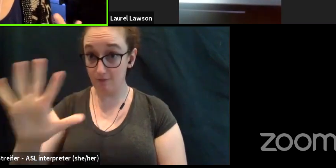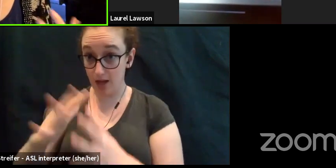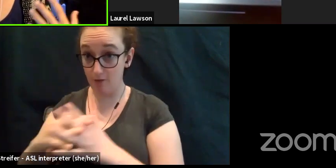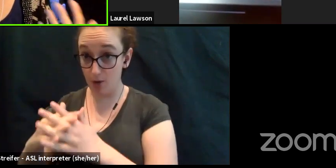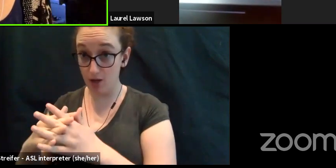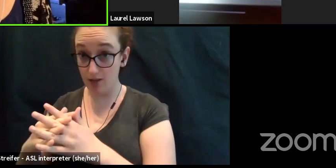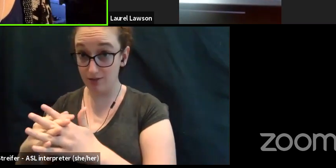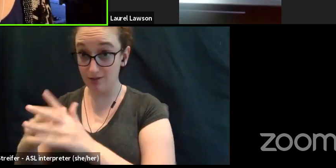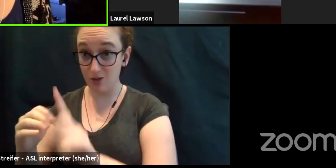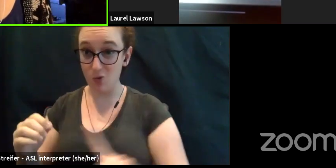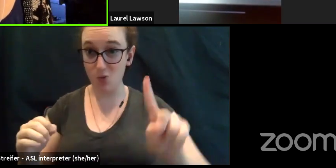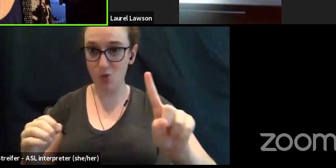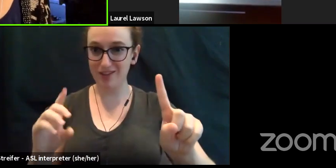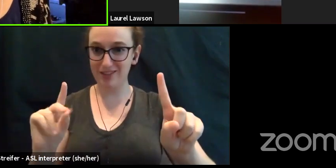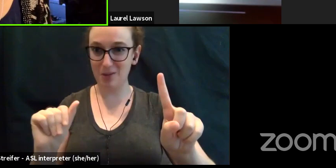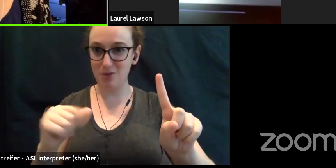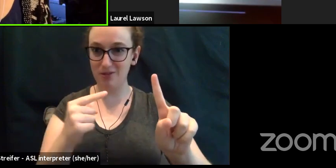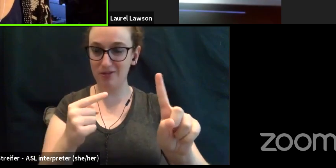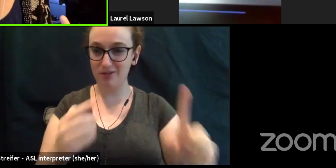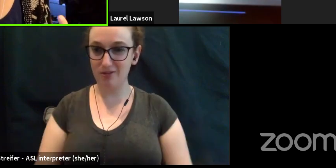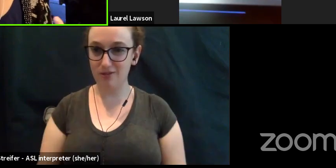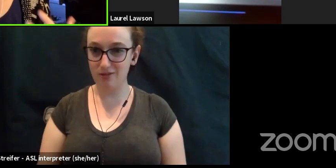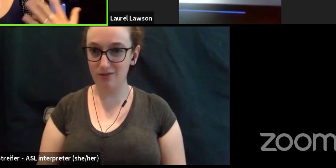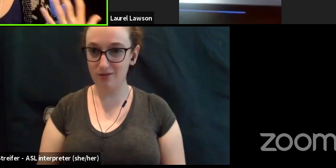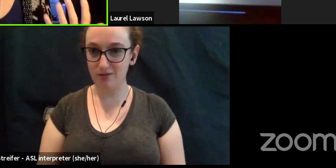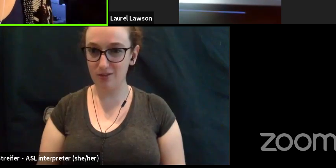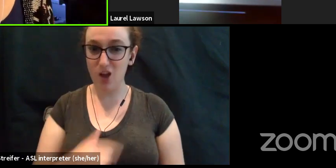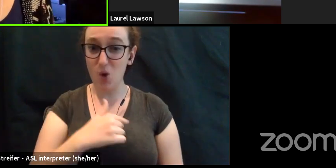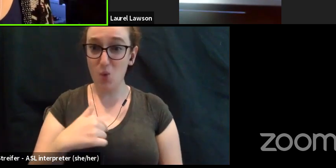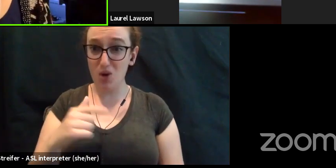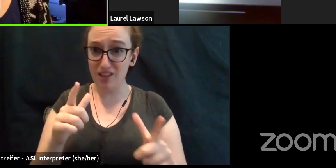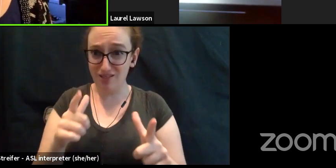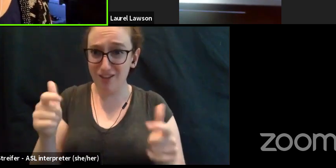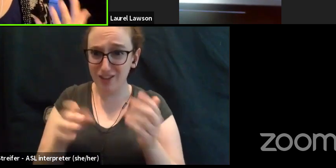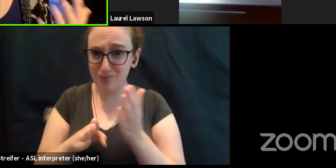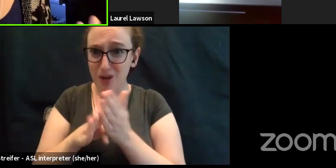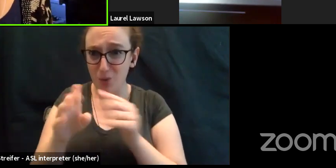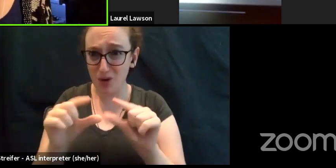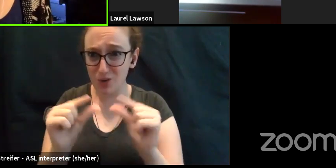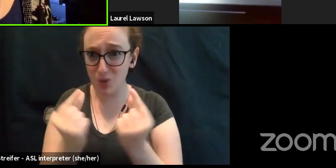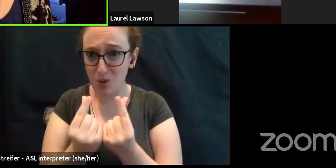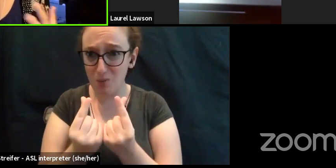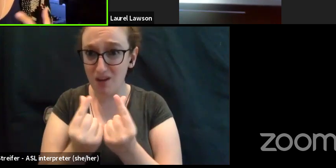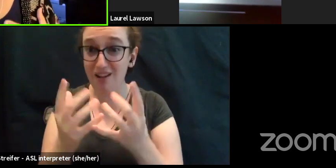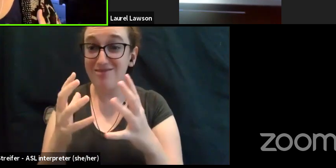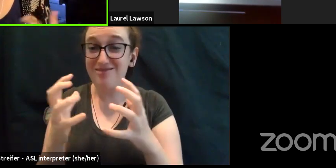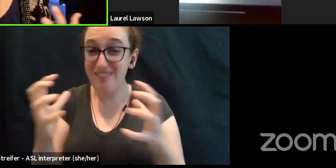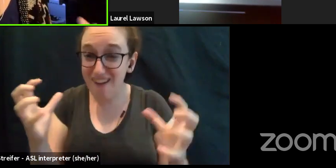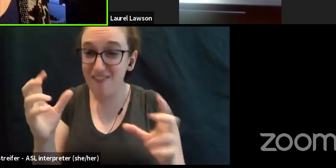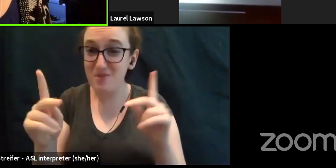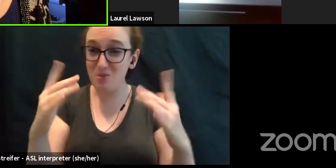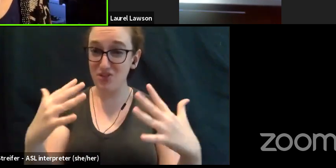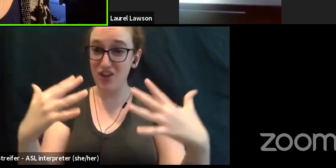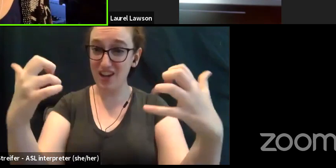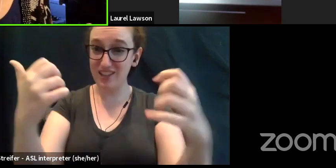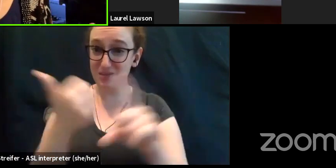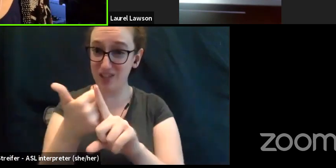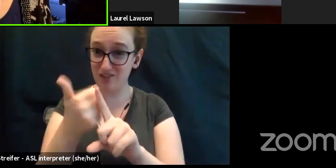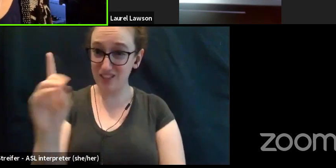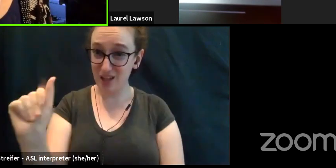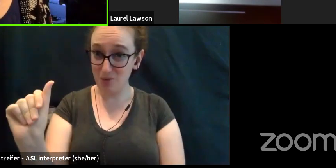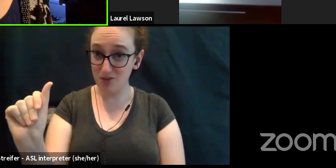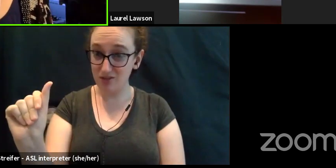and that we are the largest minority group and make up a significant amount of current audiences and have the potential, if we aren't